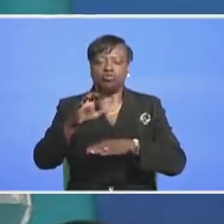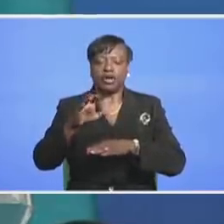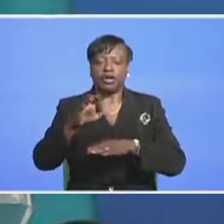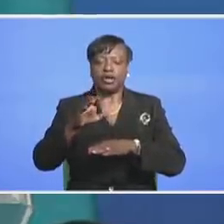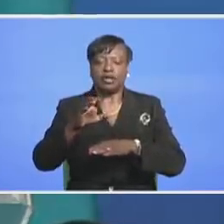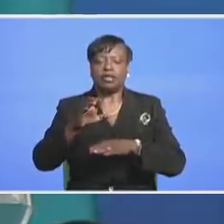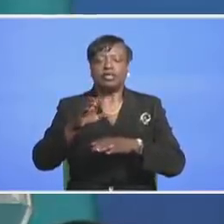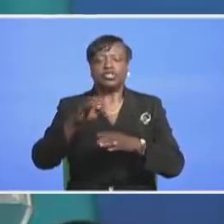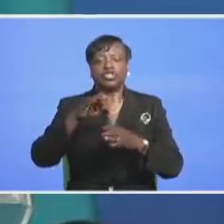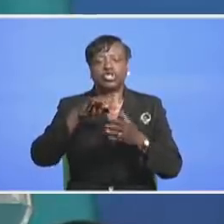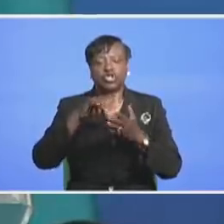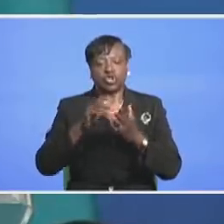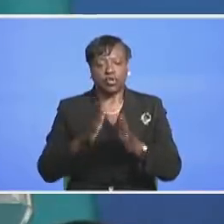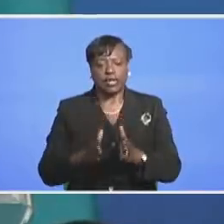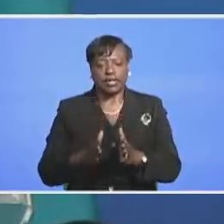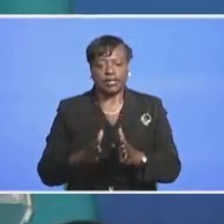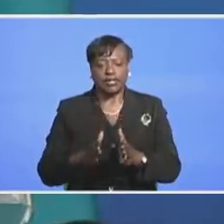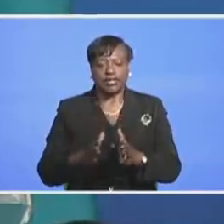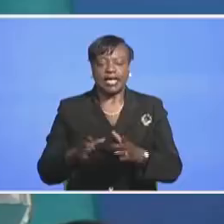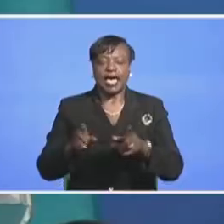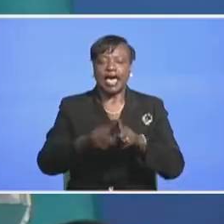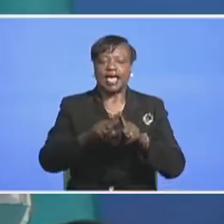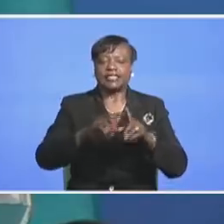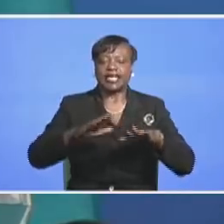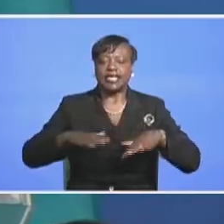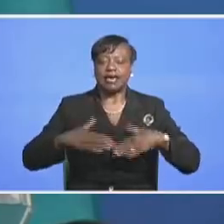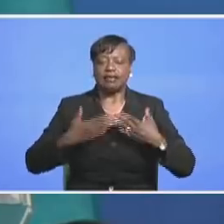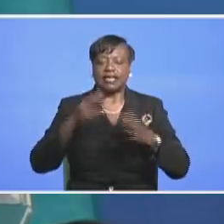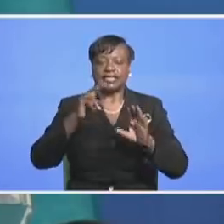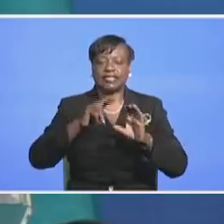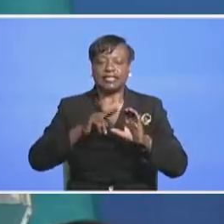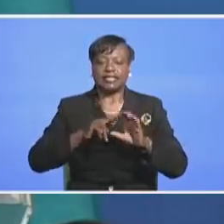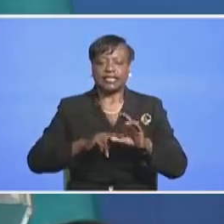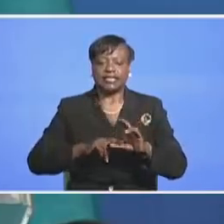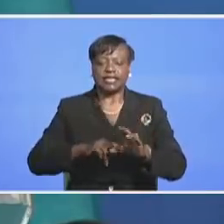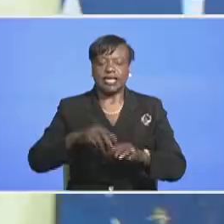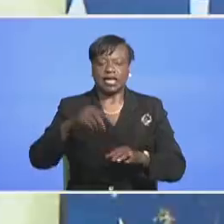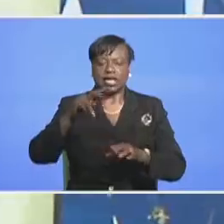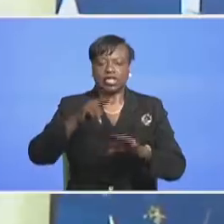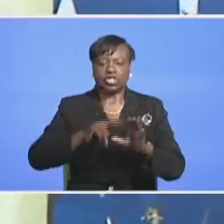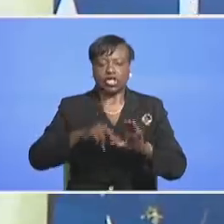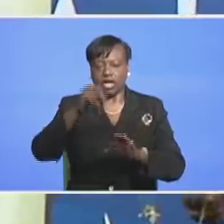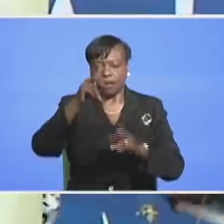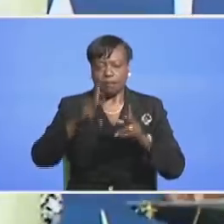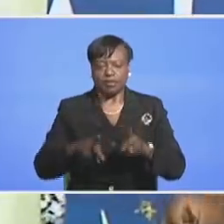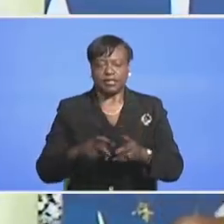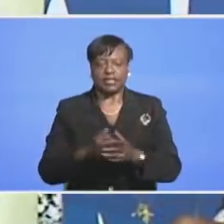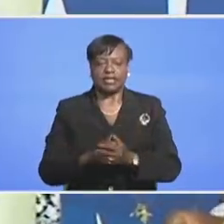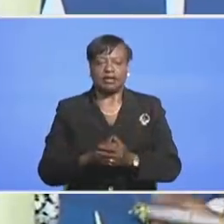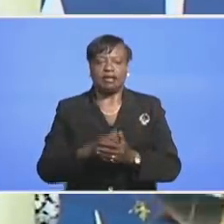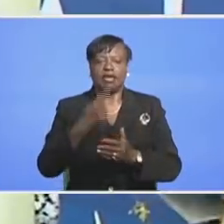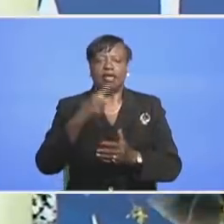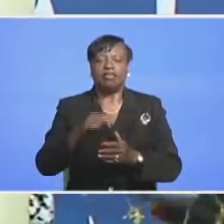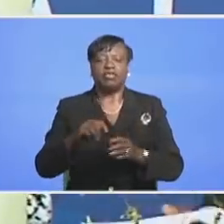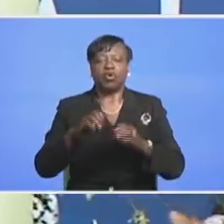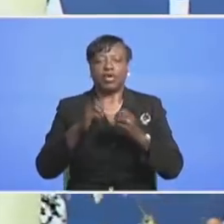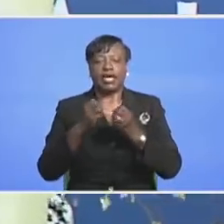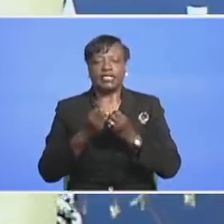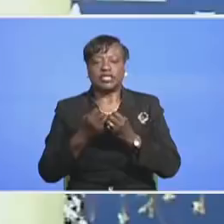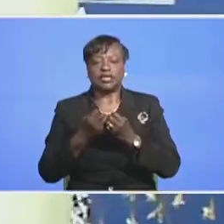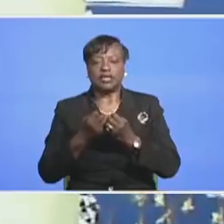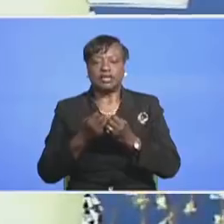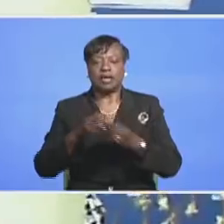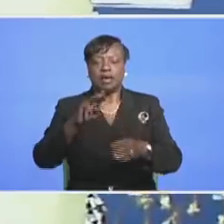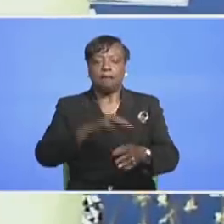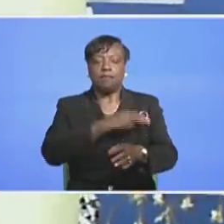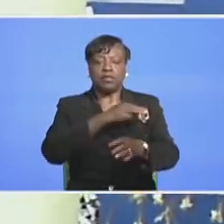prefect body. As the youngest sitting chairperson of the prefect committee. The celebratory occasion included a musical selection